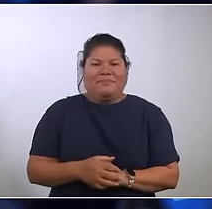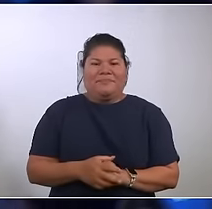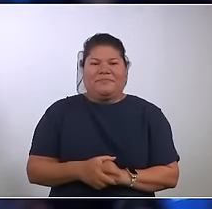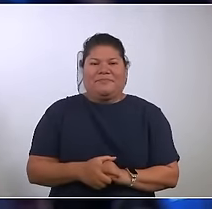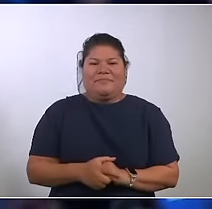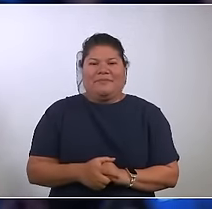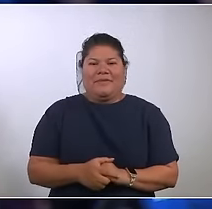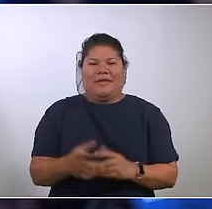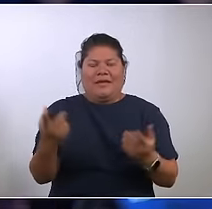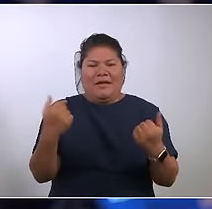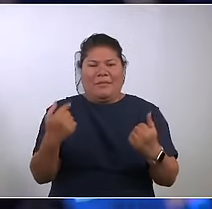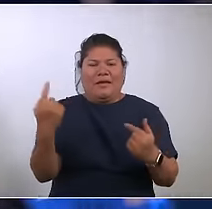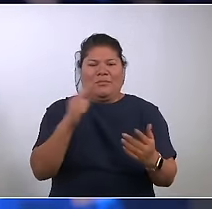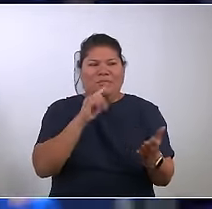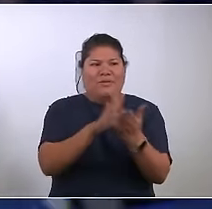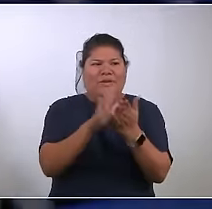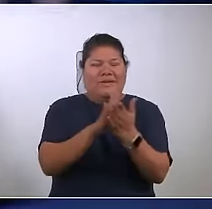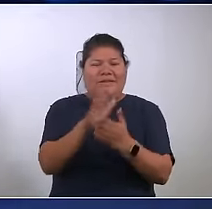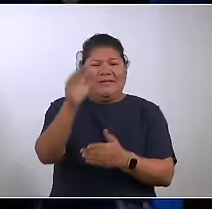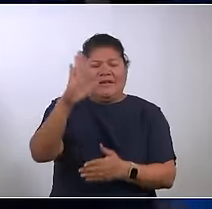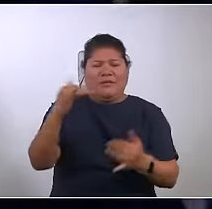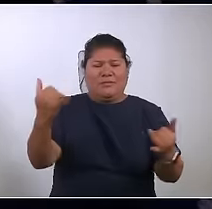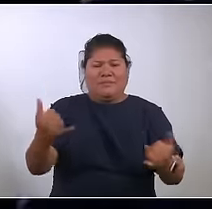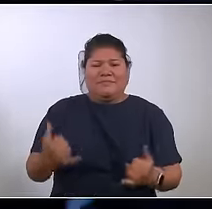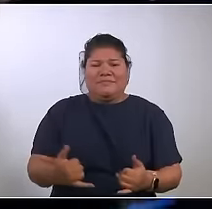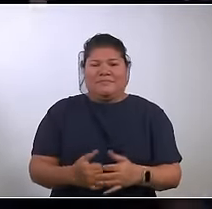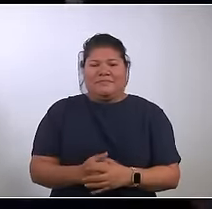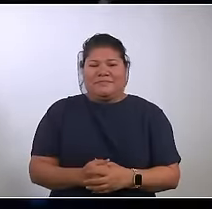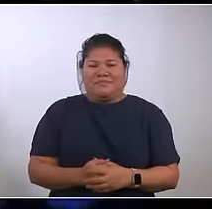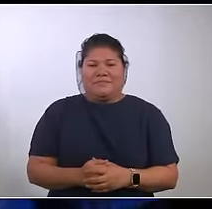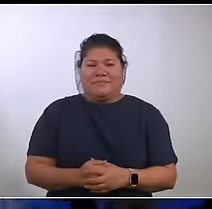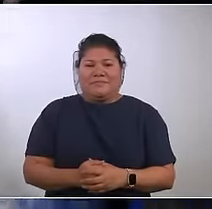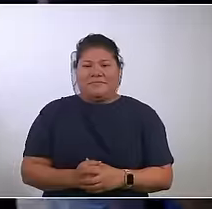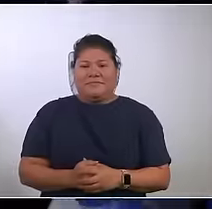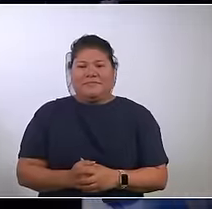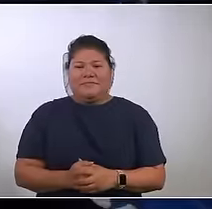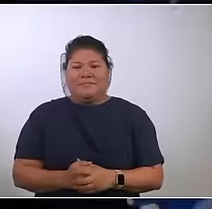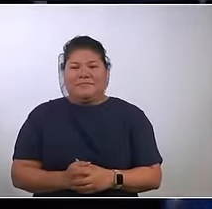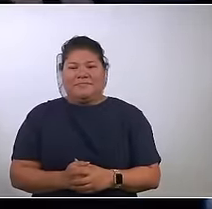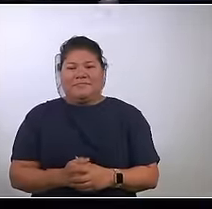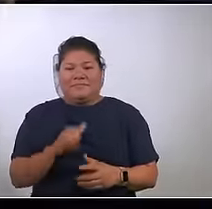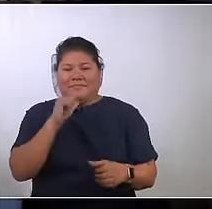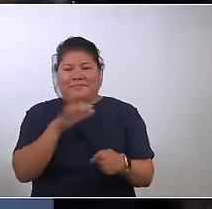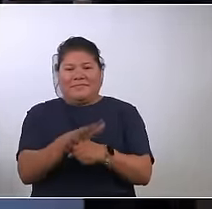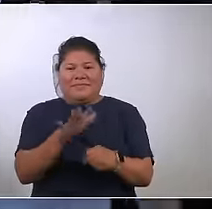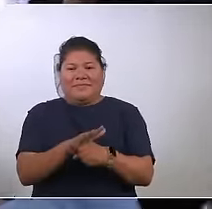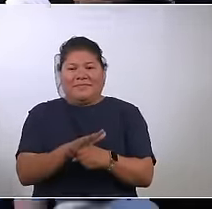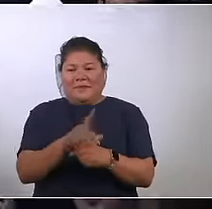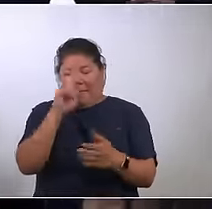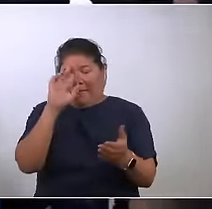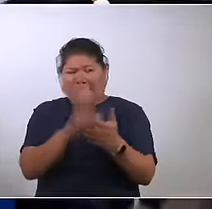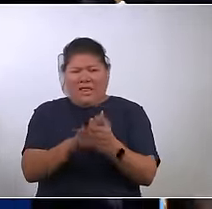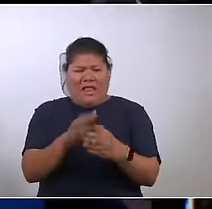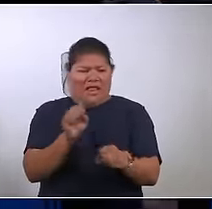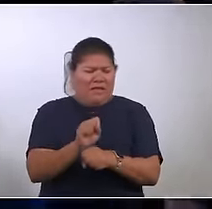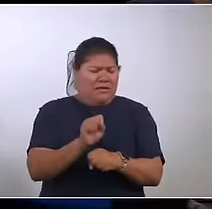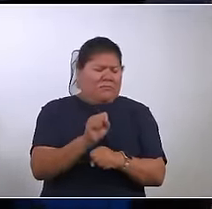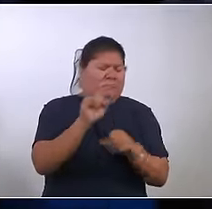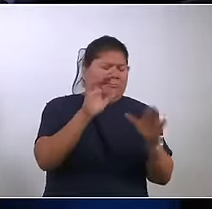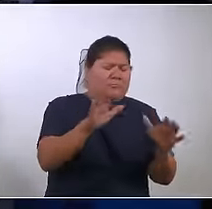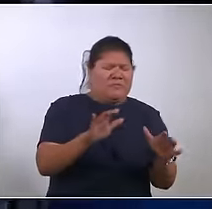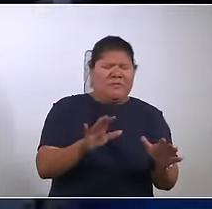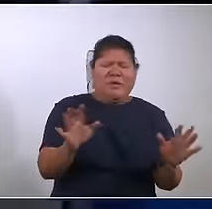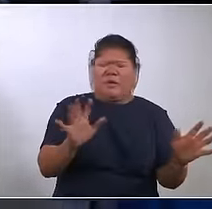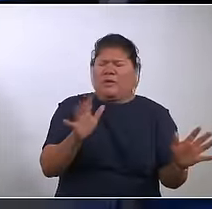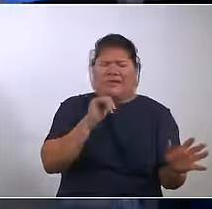orar poquito. Come on, somebody give a praise right now. Alguien dé alabanza ahora mismo. It's not enough just to believe in miracles. No es